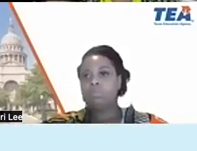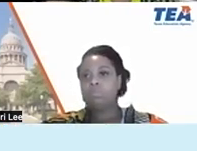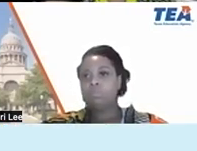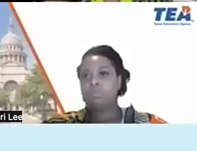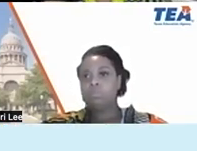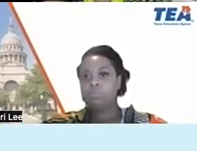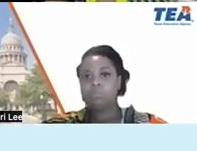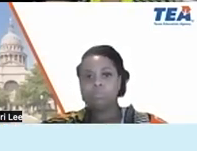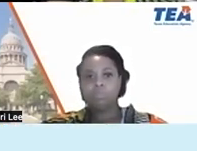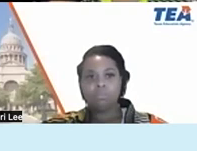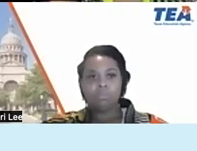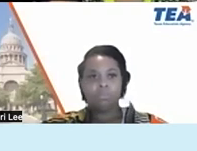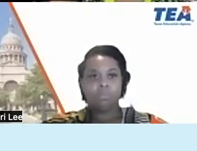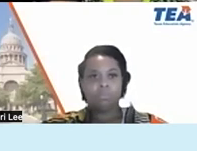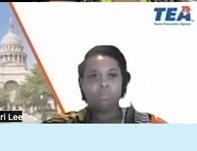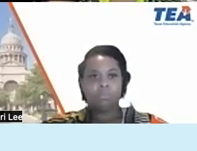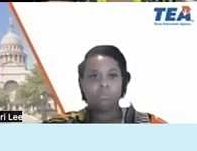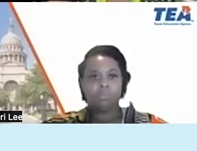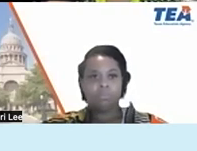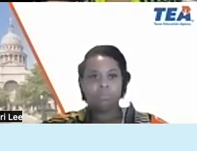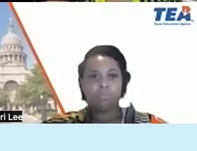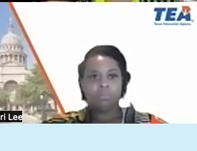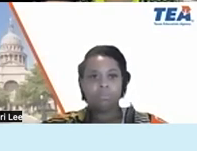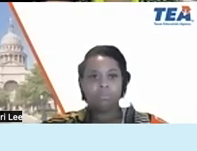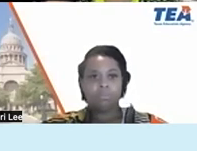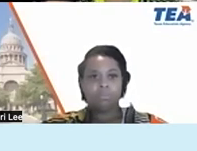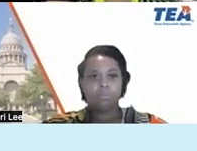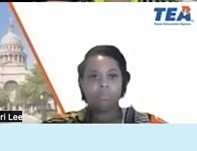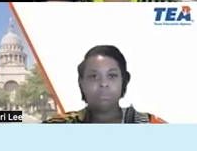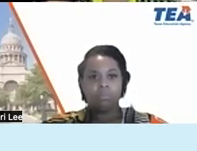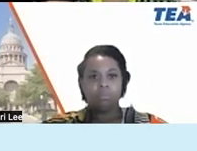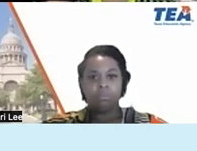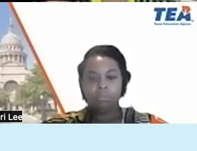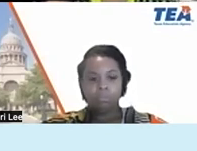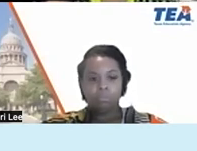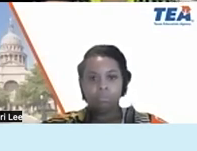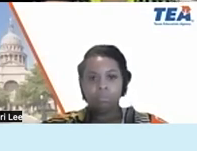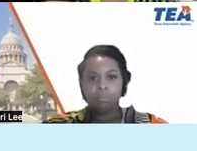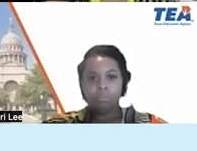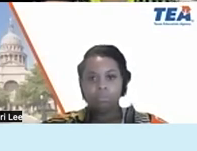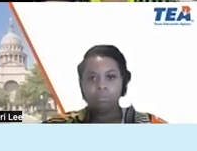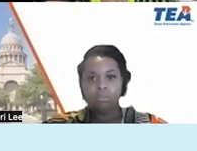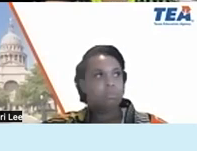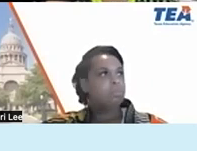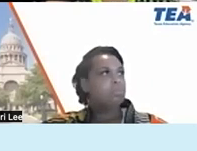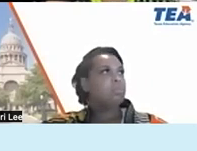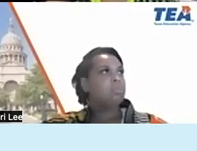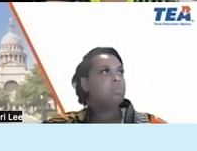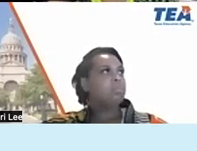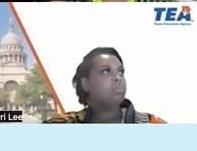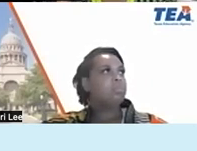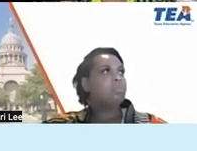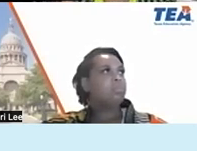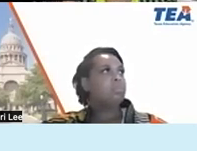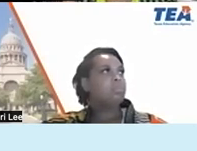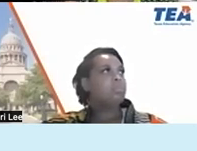added all of these. This is why there's four of us from our team, because folks are working in the background as we're doing